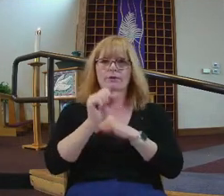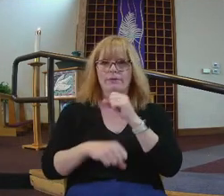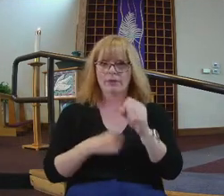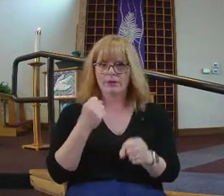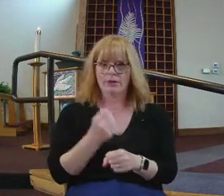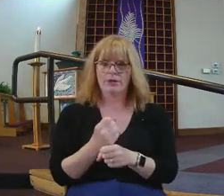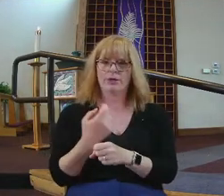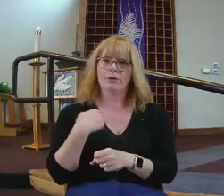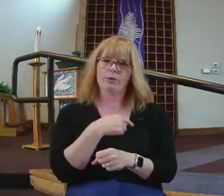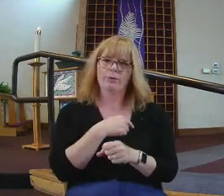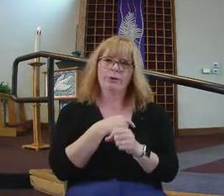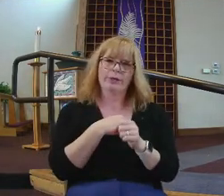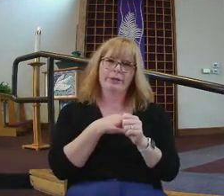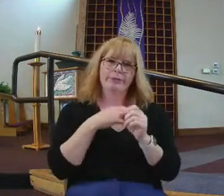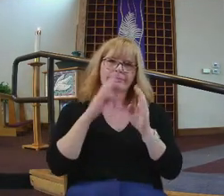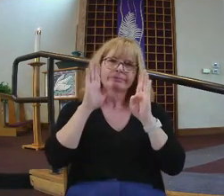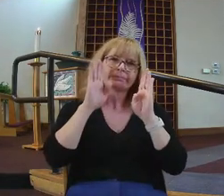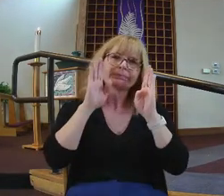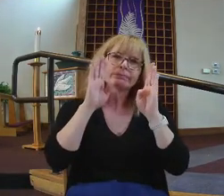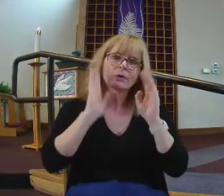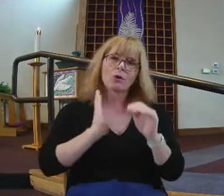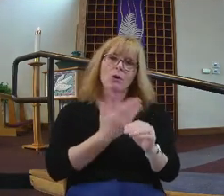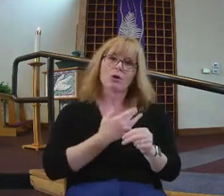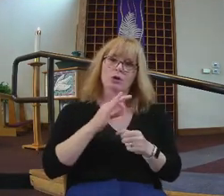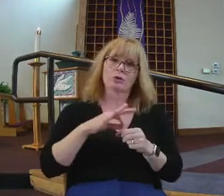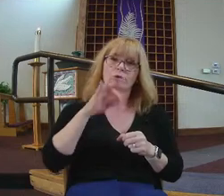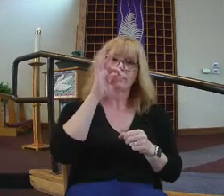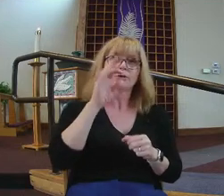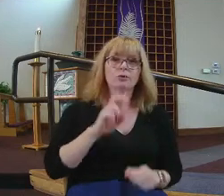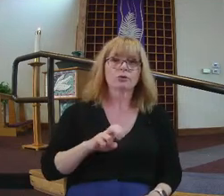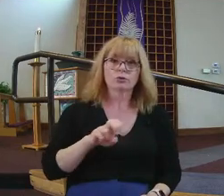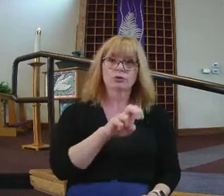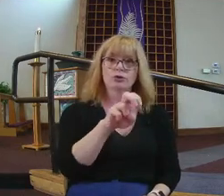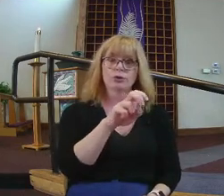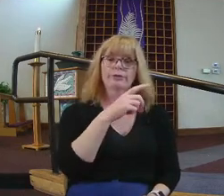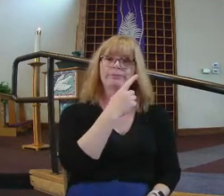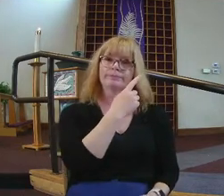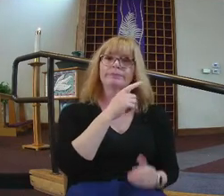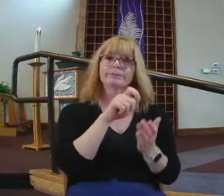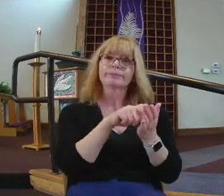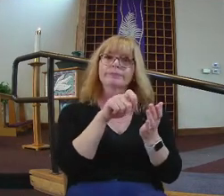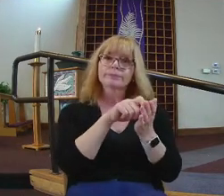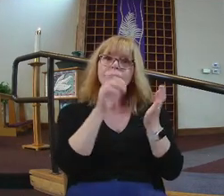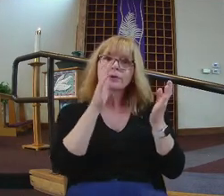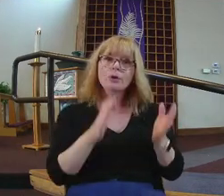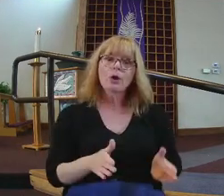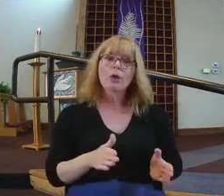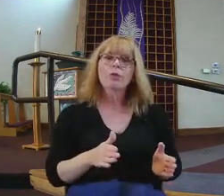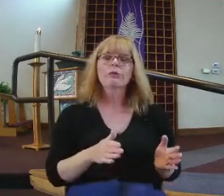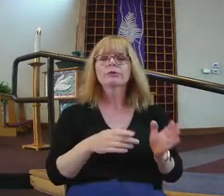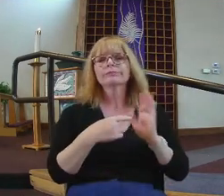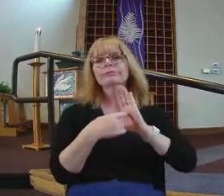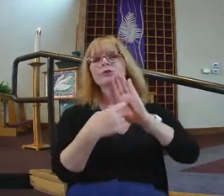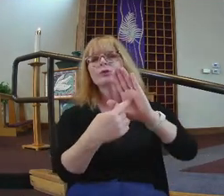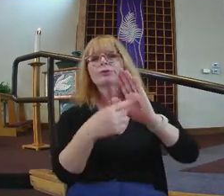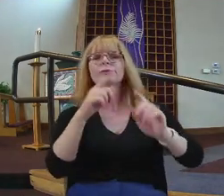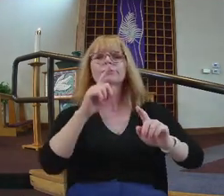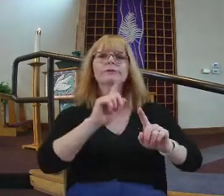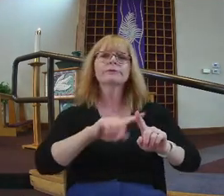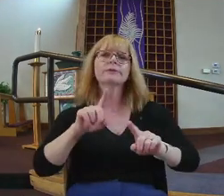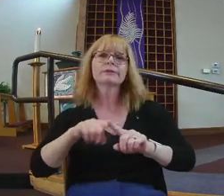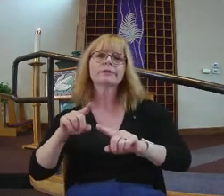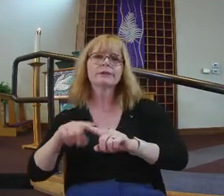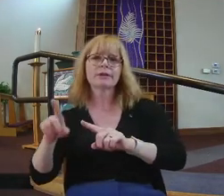to our spiritual journey. And Barbara Brown Taylor introduces us to some various practices,